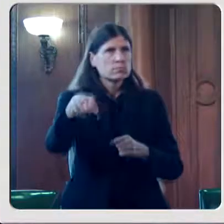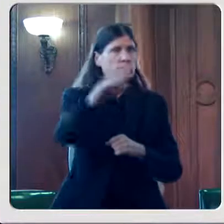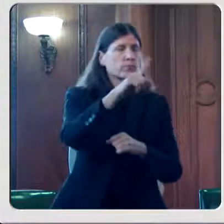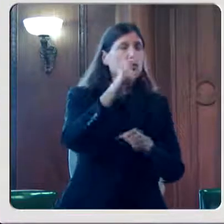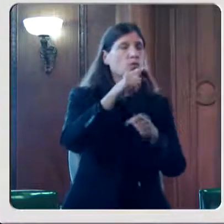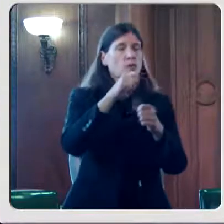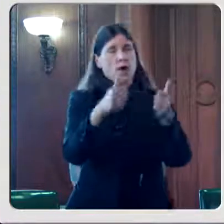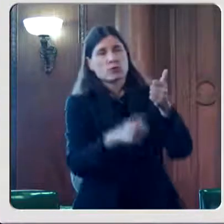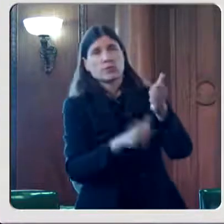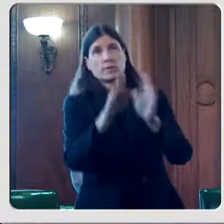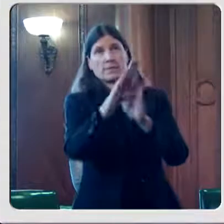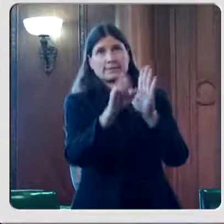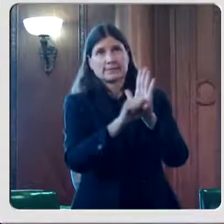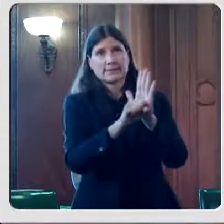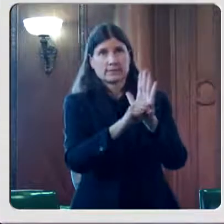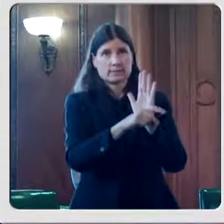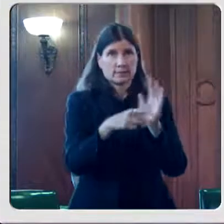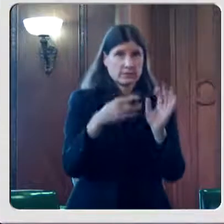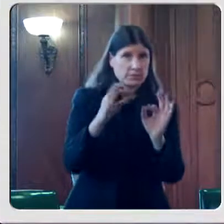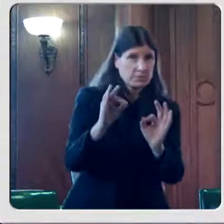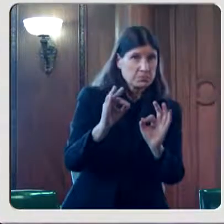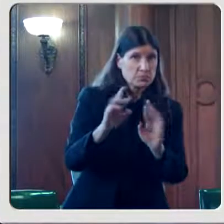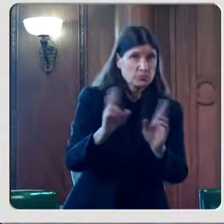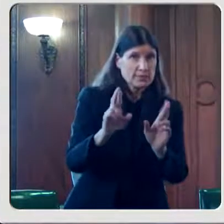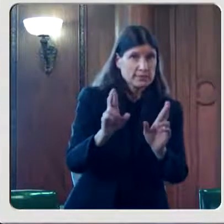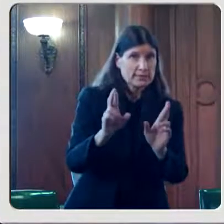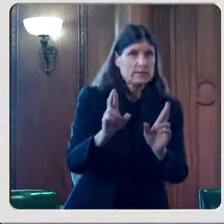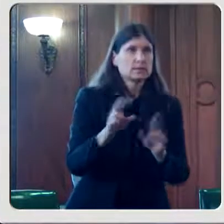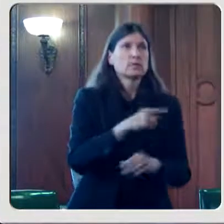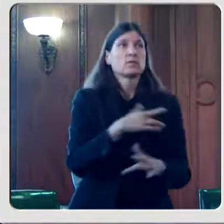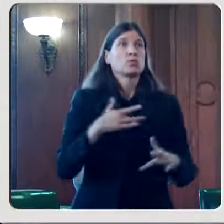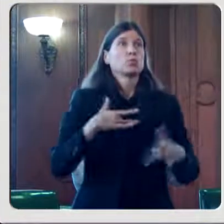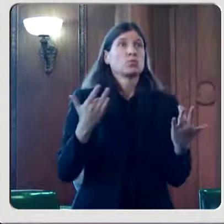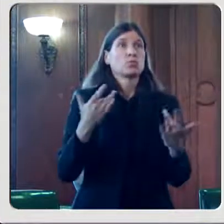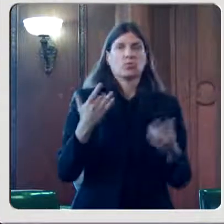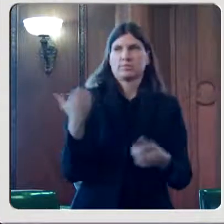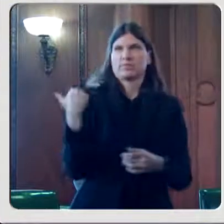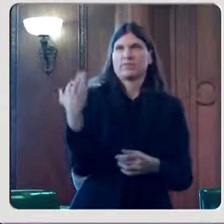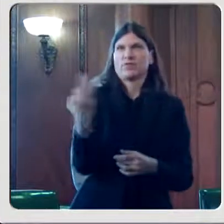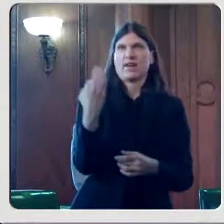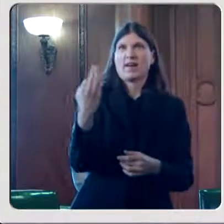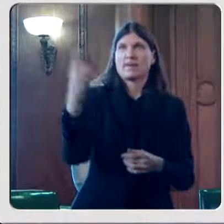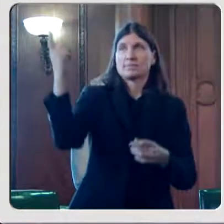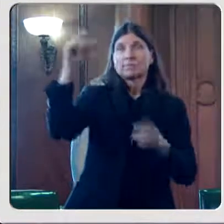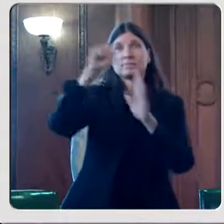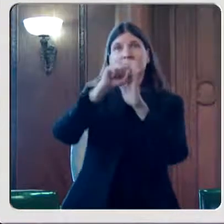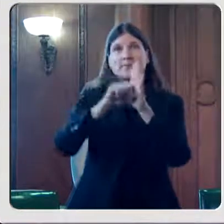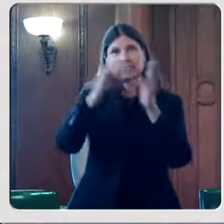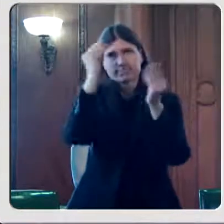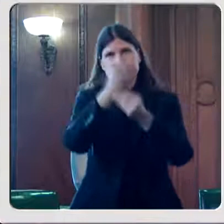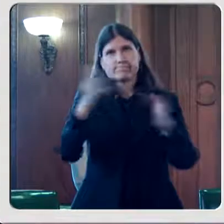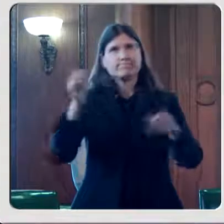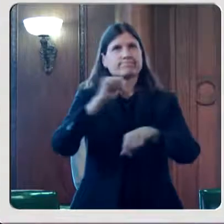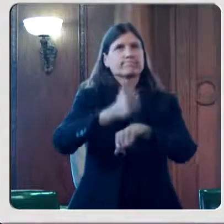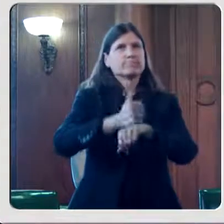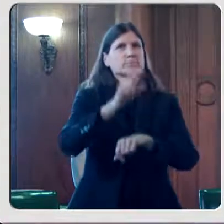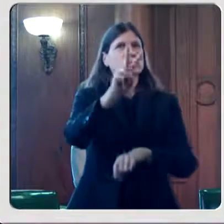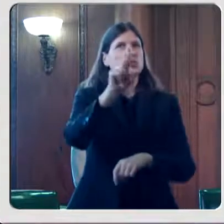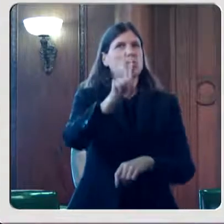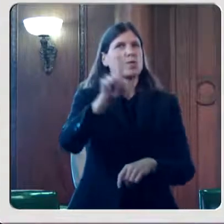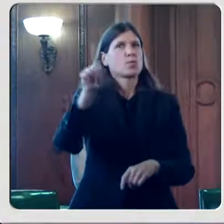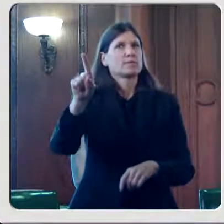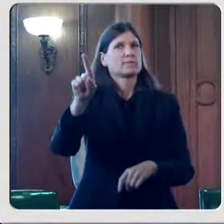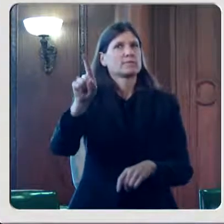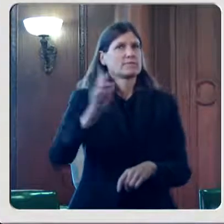up, the 211 that the mayor had mentioned, as well as the efforts of Sheriff Kochi and of a number of the senior centers who are